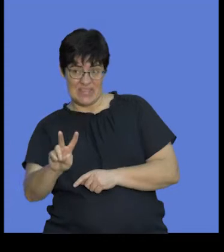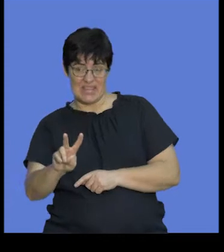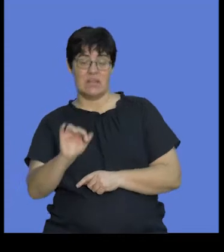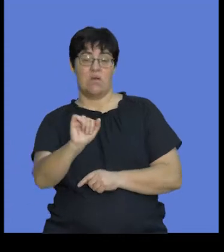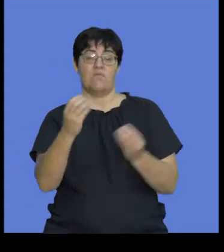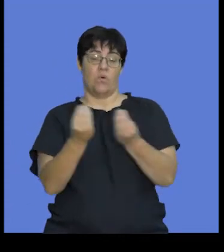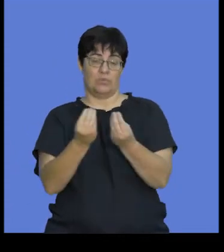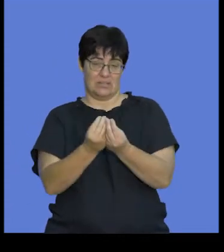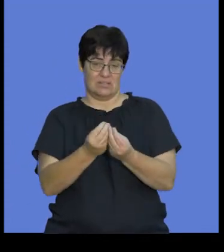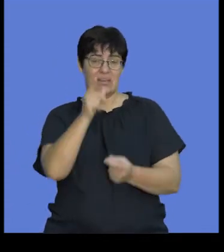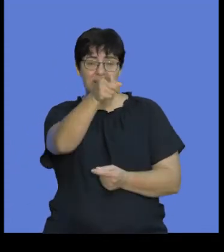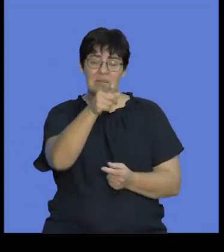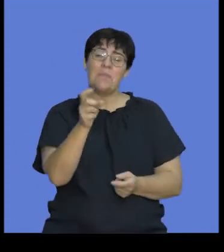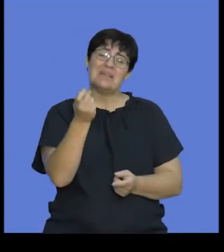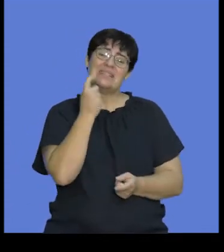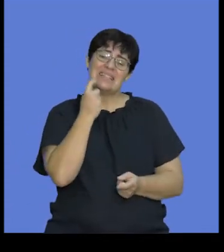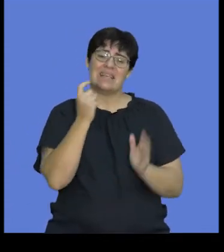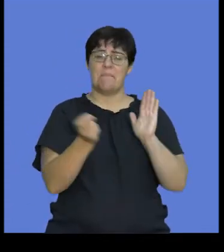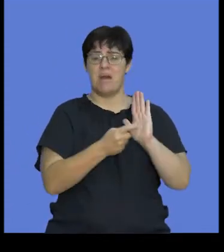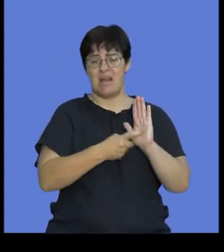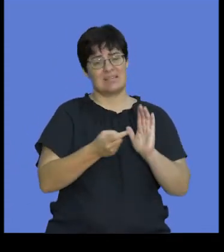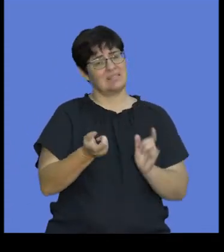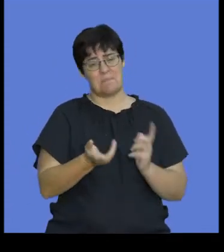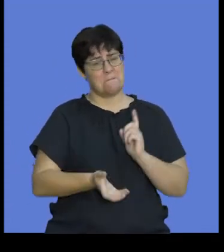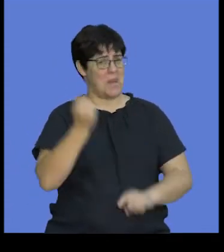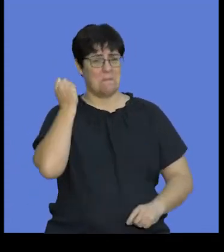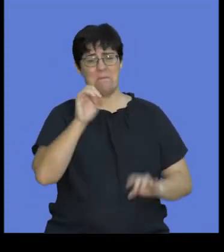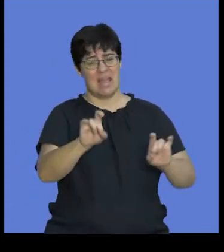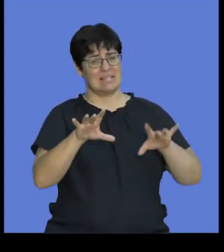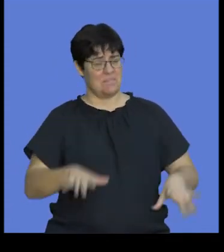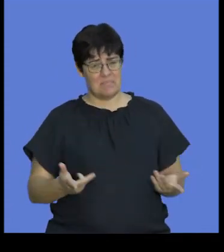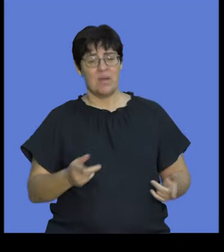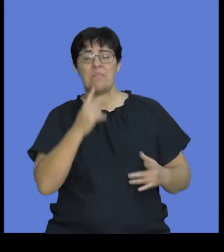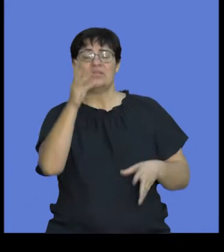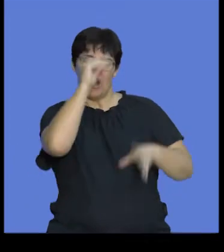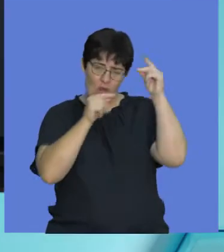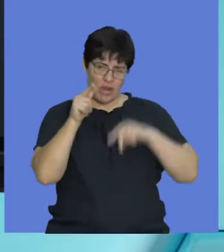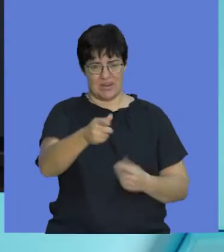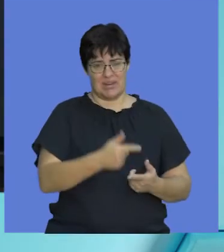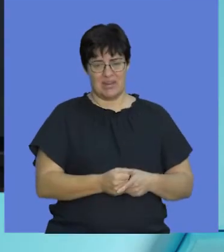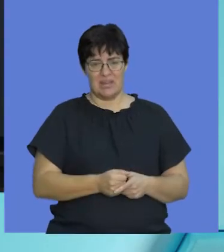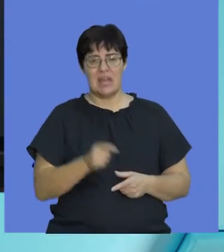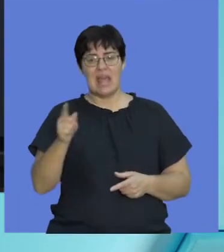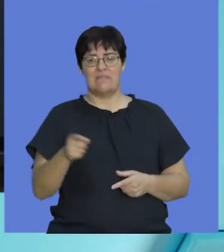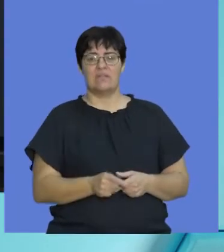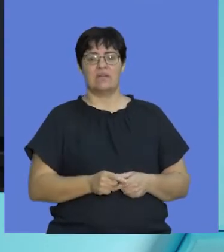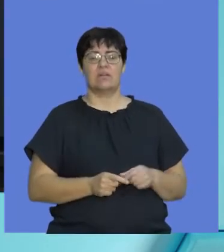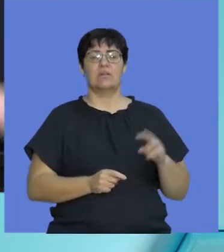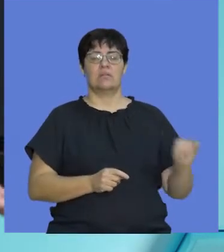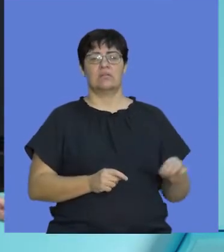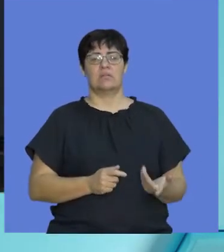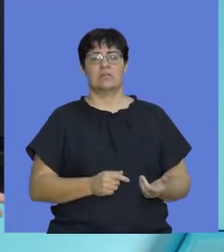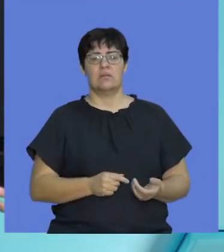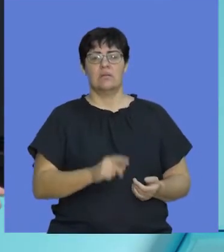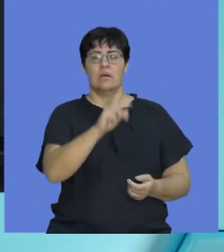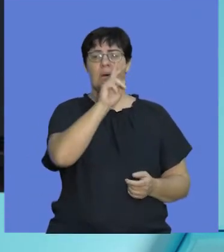learn your definitions. These are your easy marks in your exams, okay? And you won't get any marks if you go momentum is the